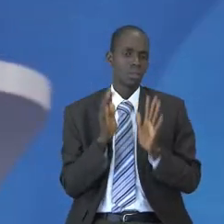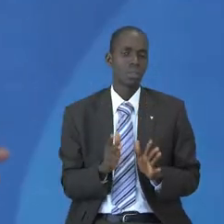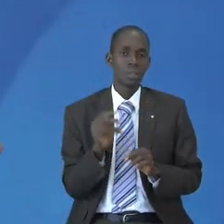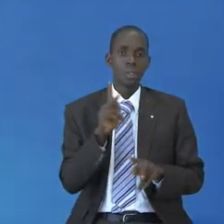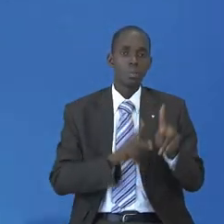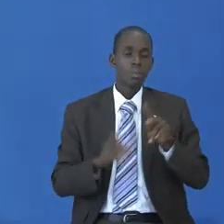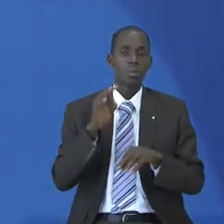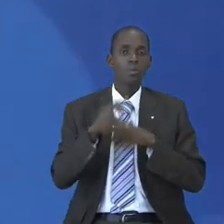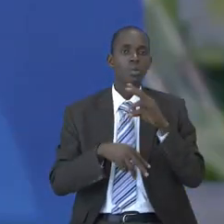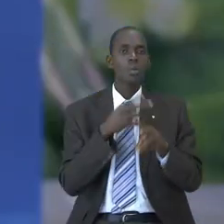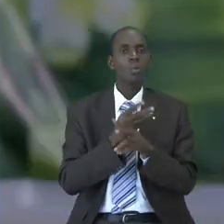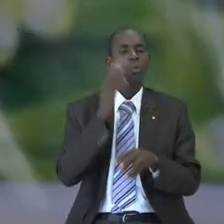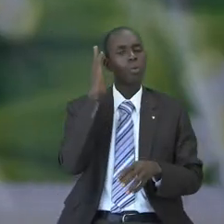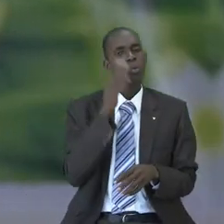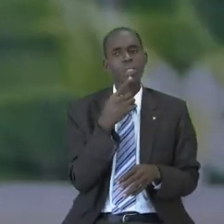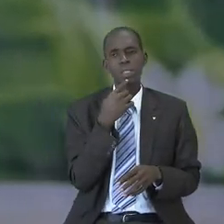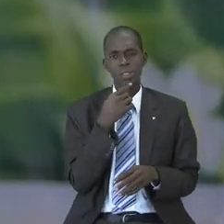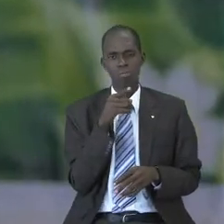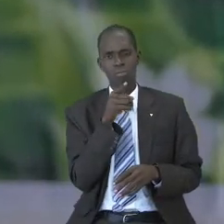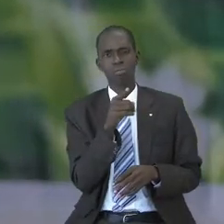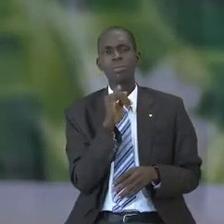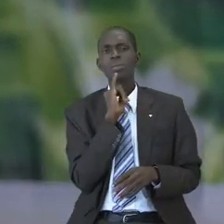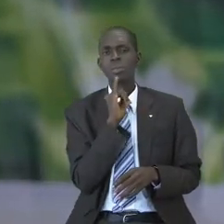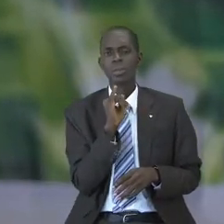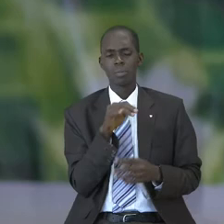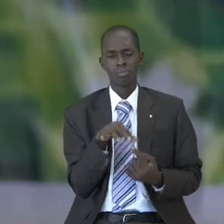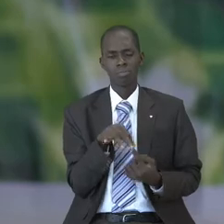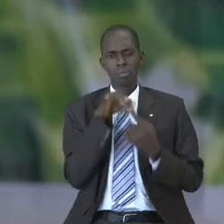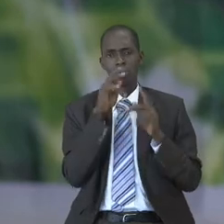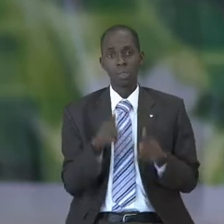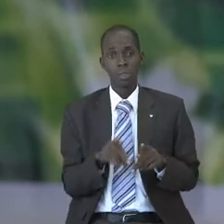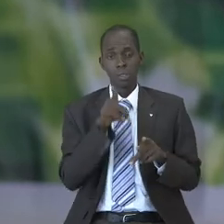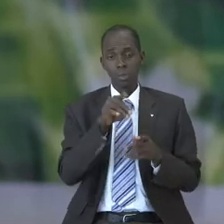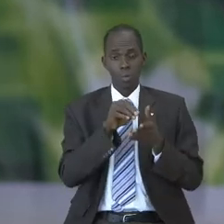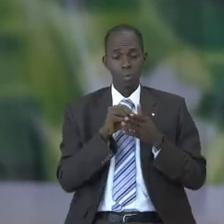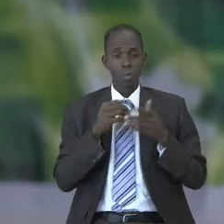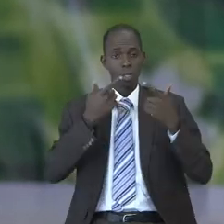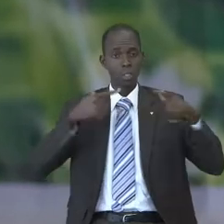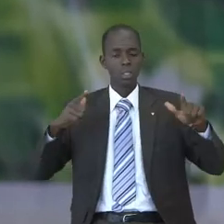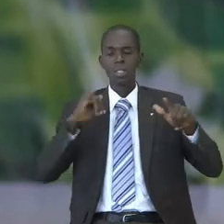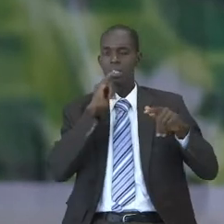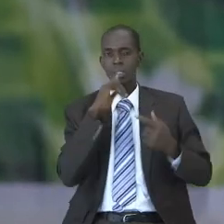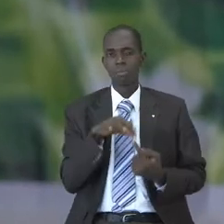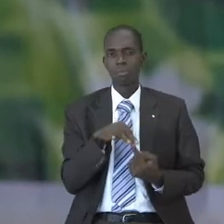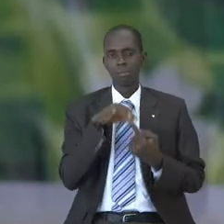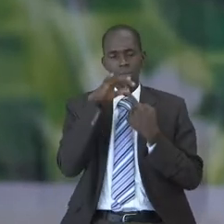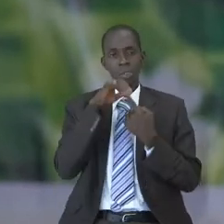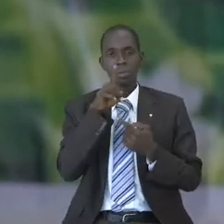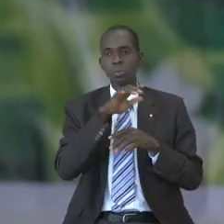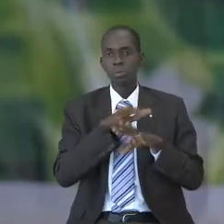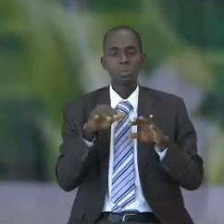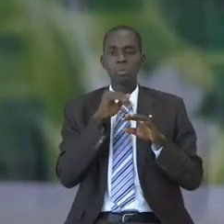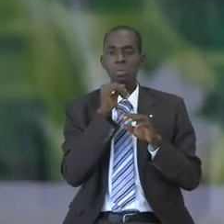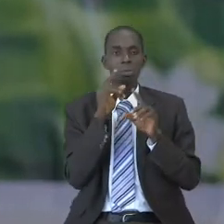will say, he's peculiar. His language is peculiar. He does not gossip with